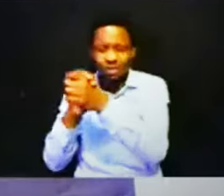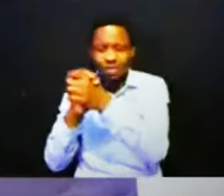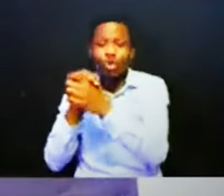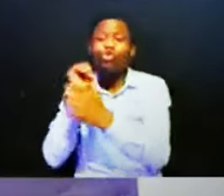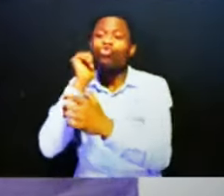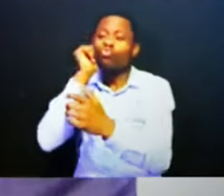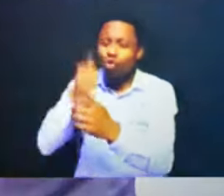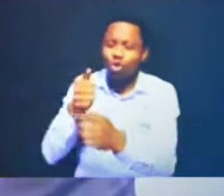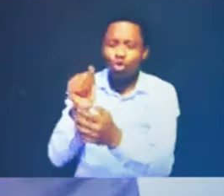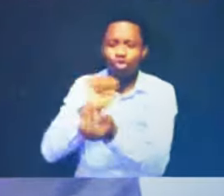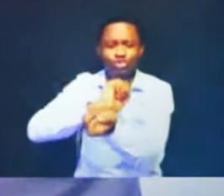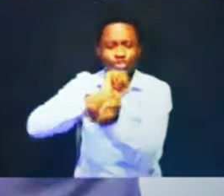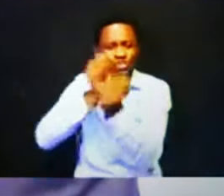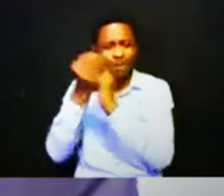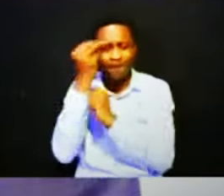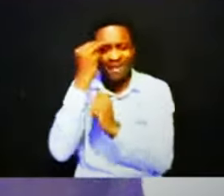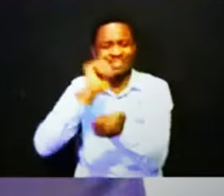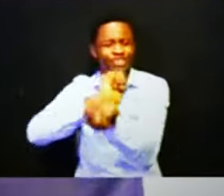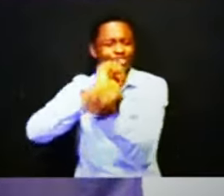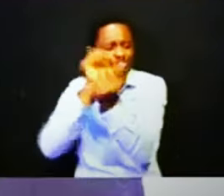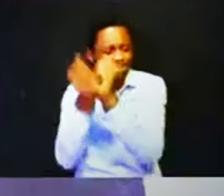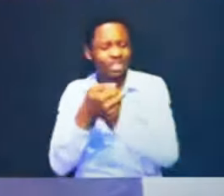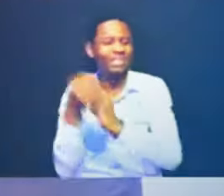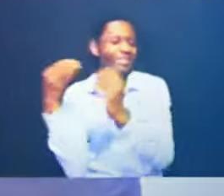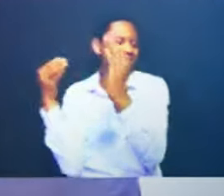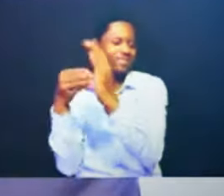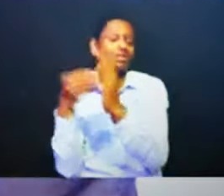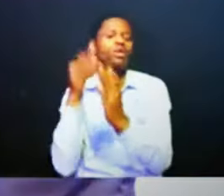turn against you. He